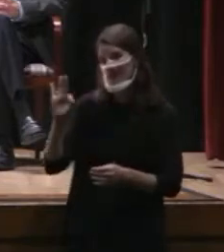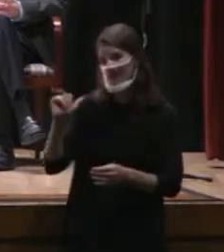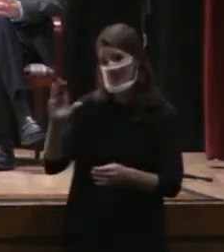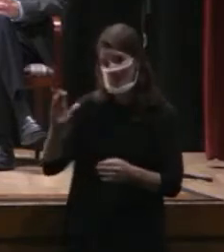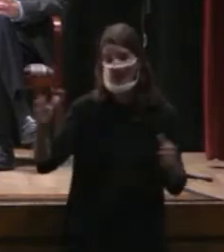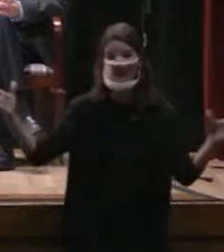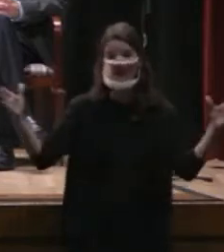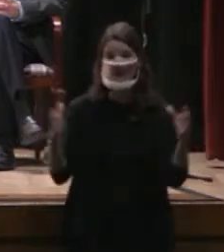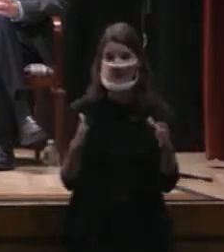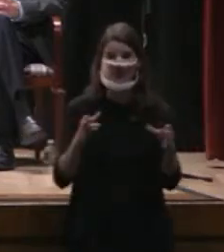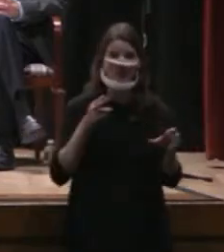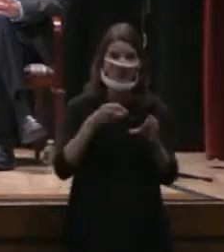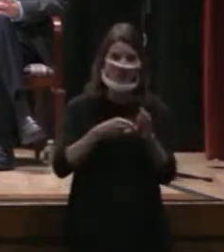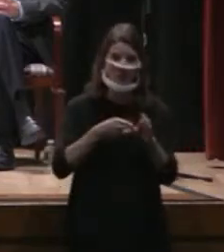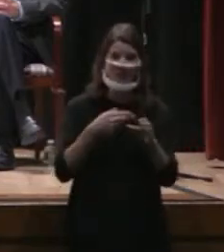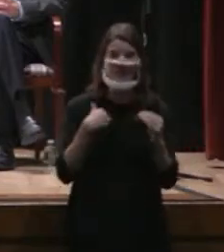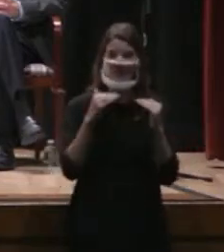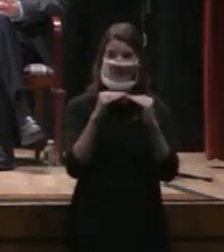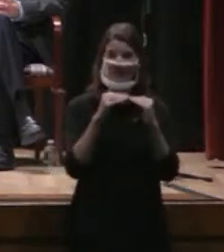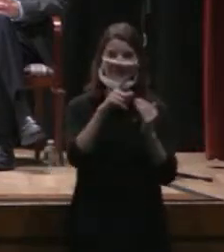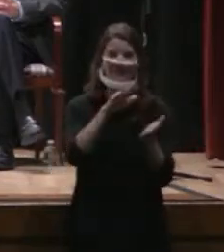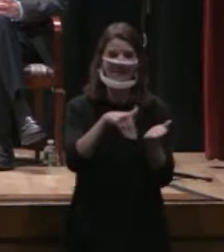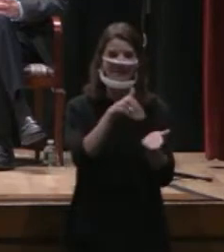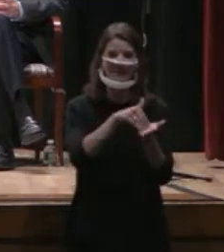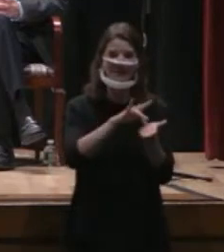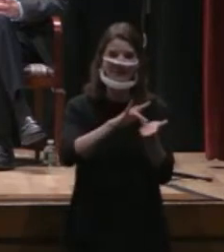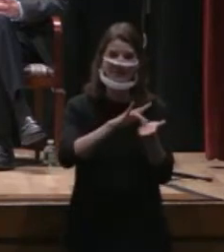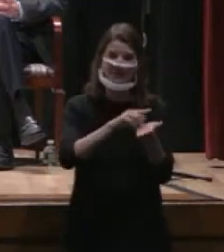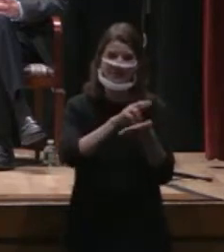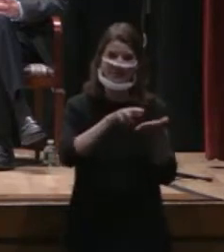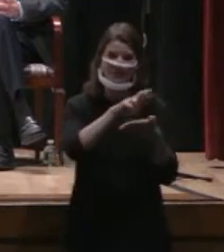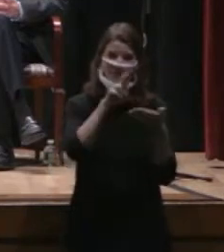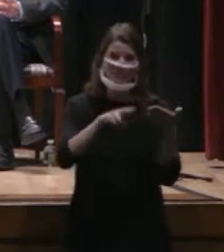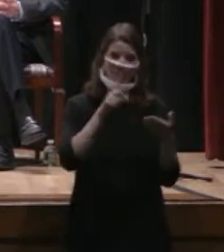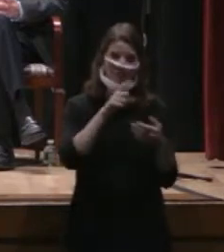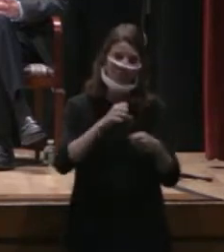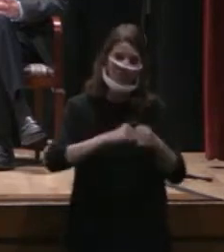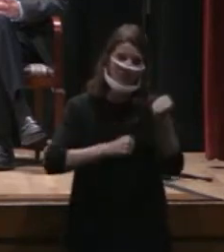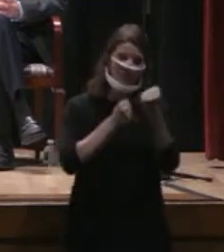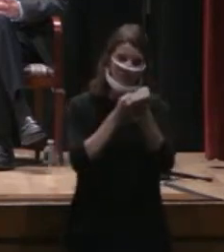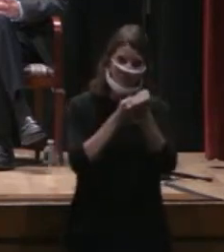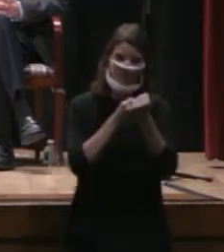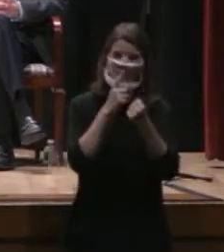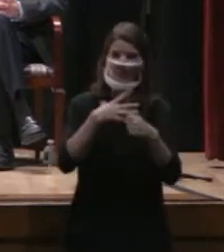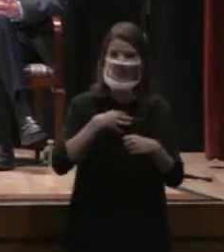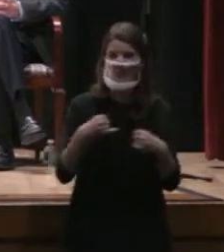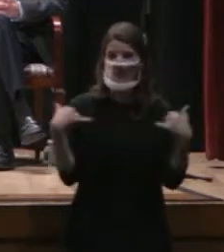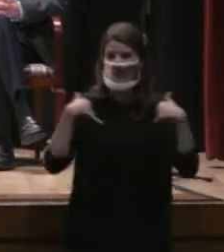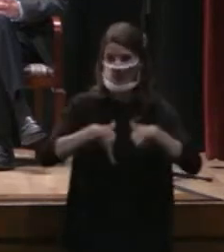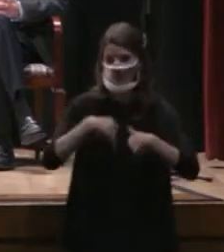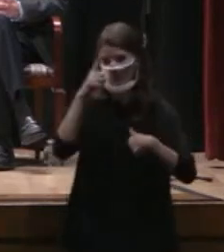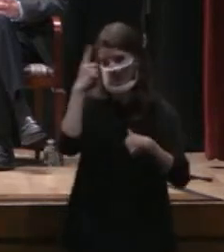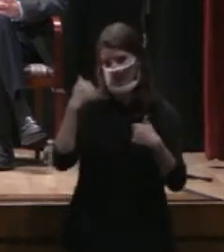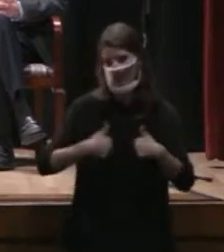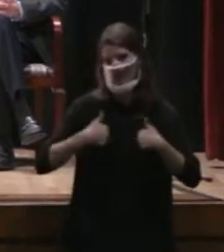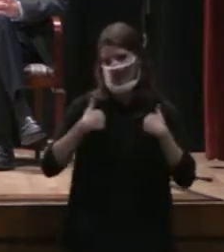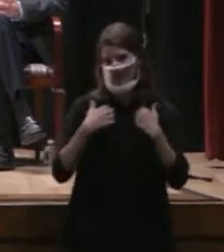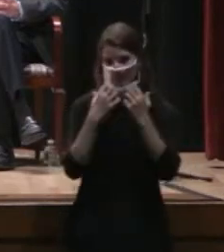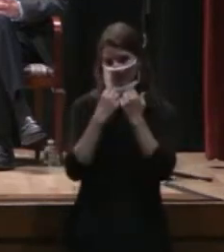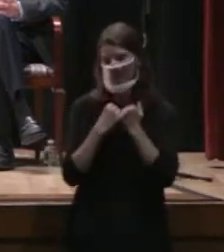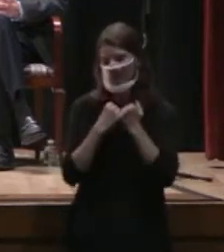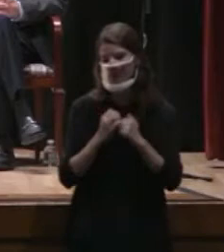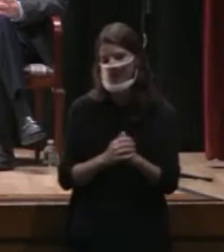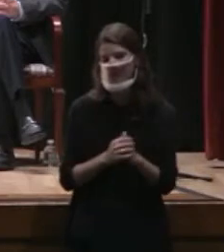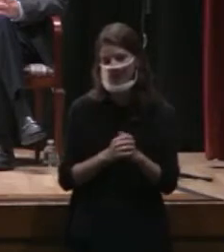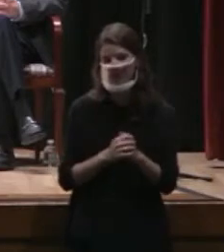faculty, joined with our colleagues from the medical center to stand in solidarity for white coats for Black lives.